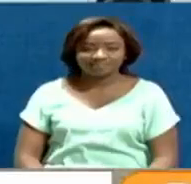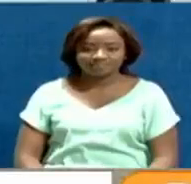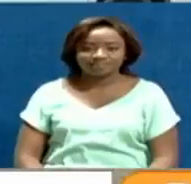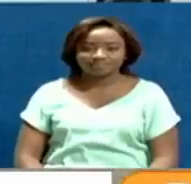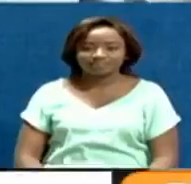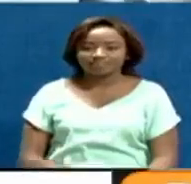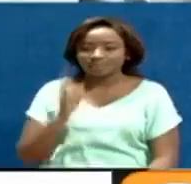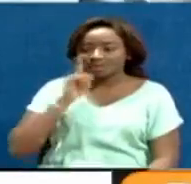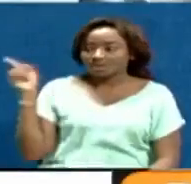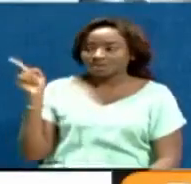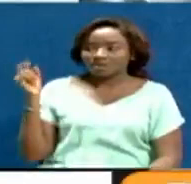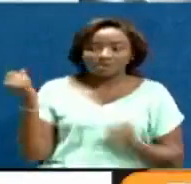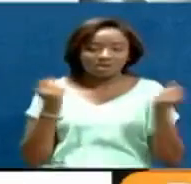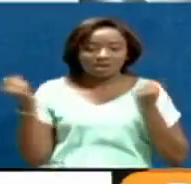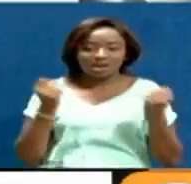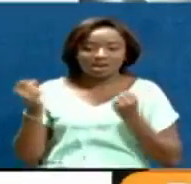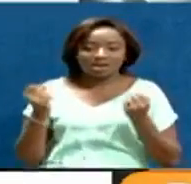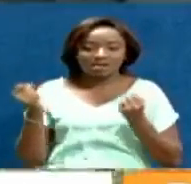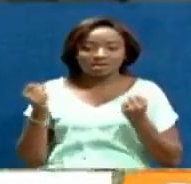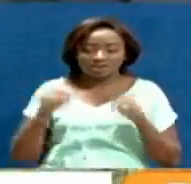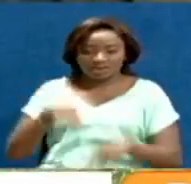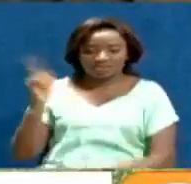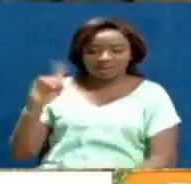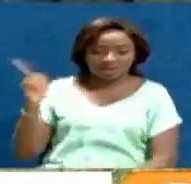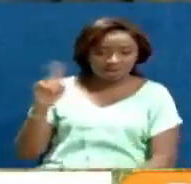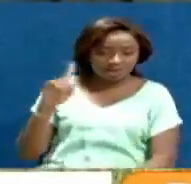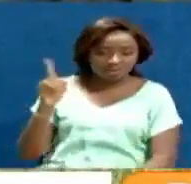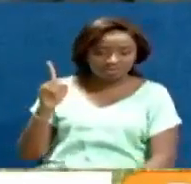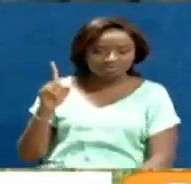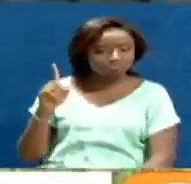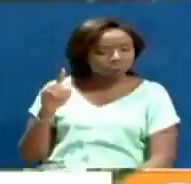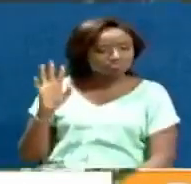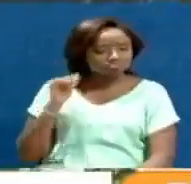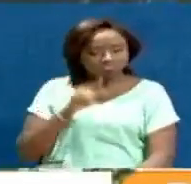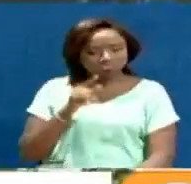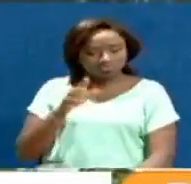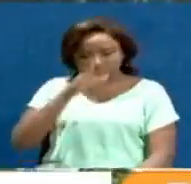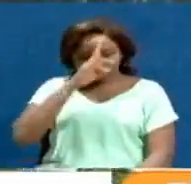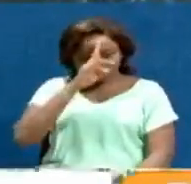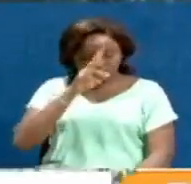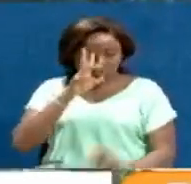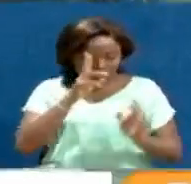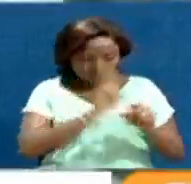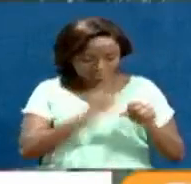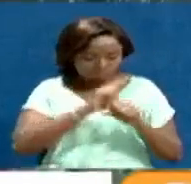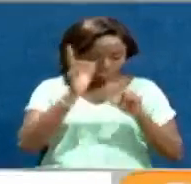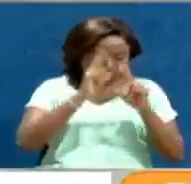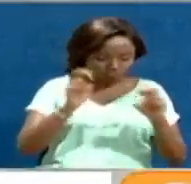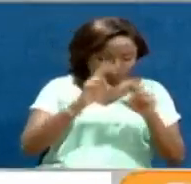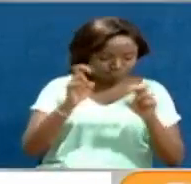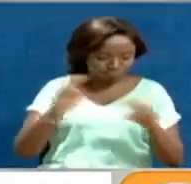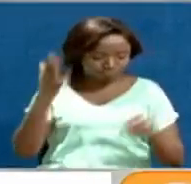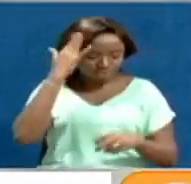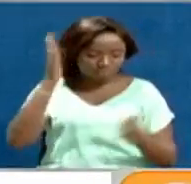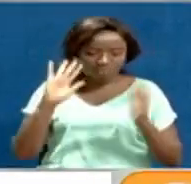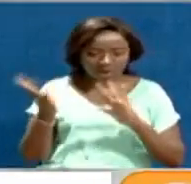This probox parked at Gigiri Police Station in Nairobi is what detectives will be relying on as they seek to unravel the